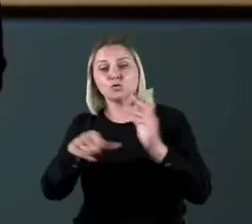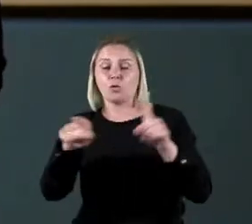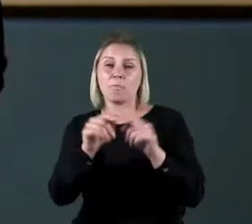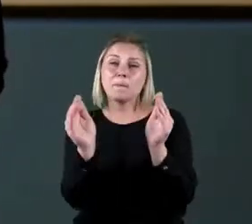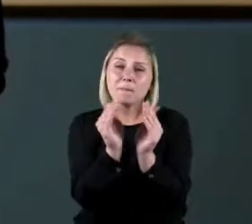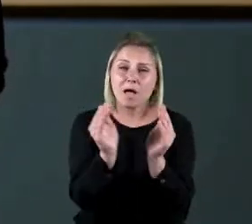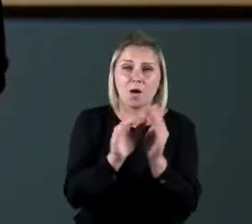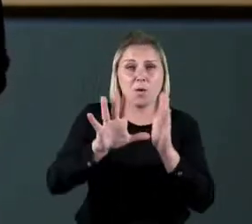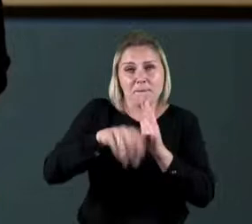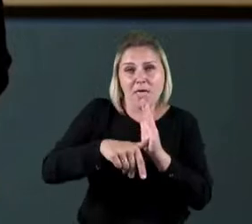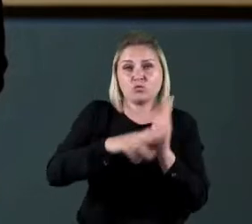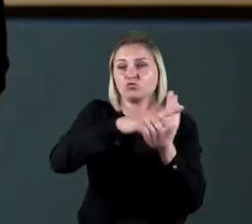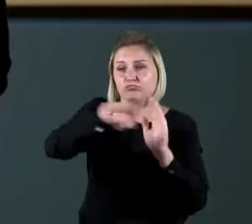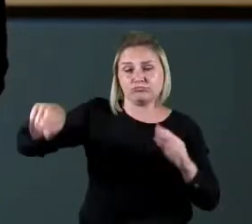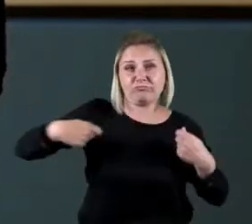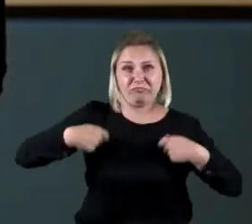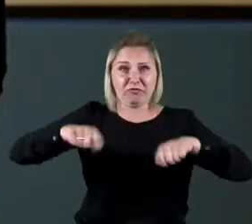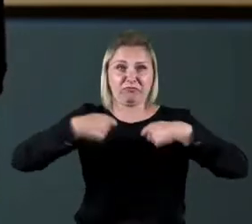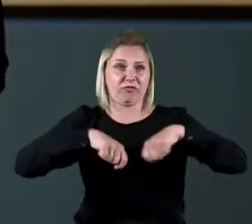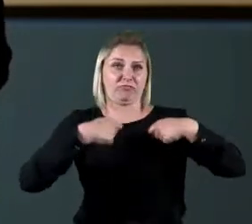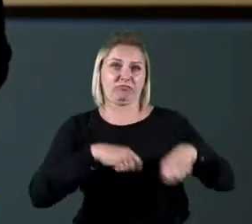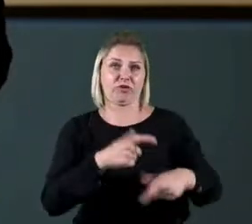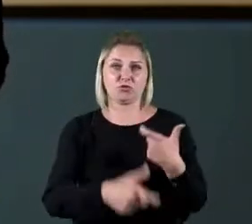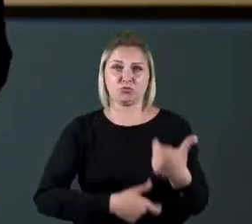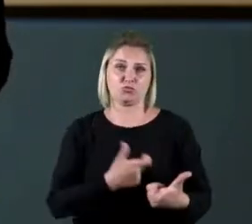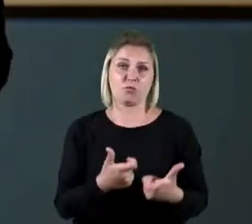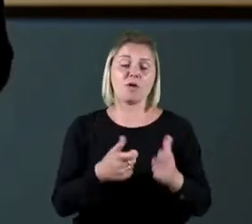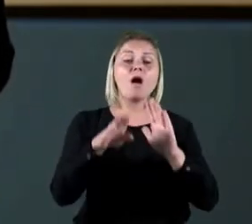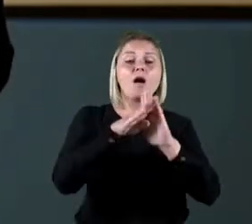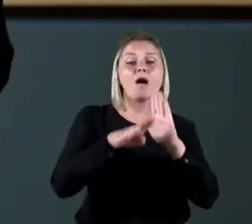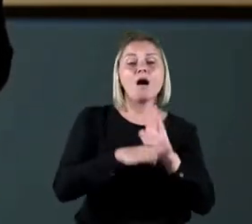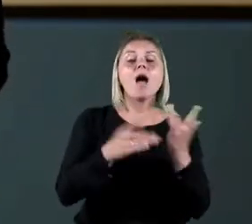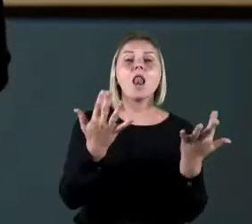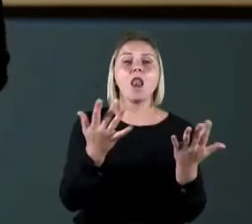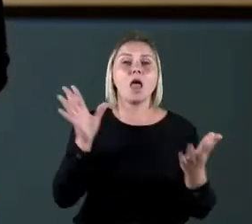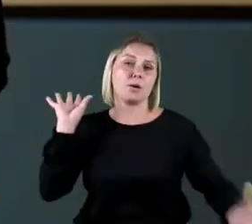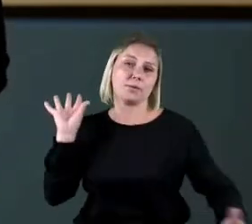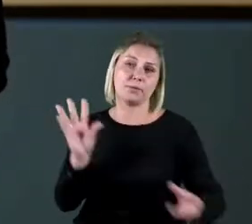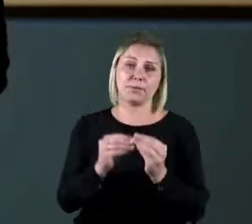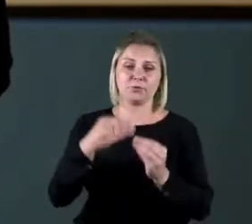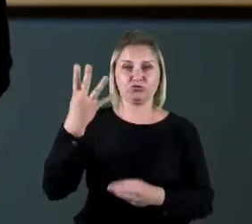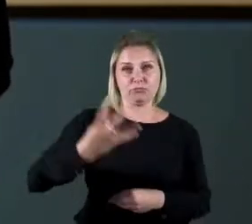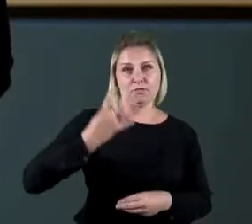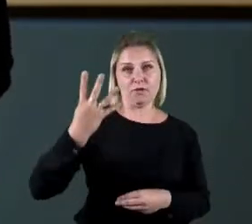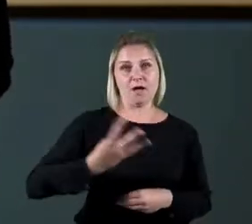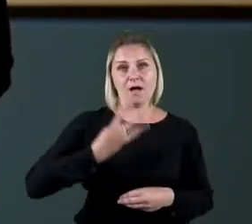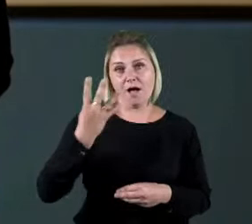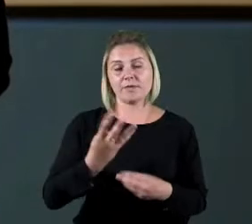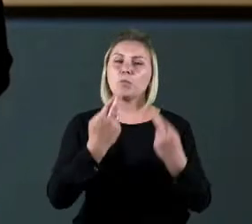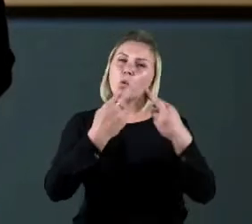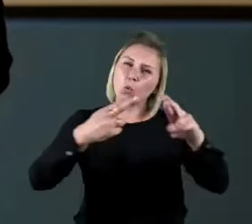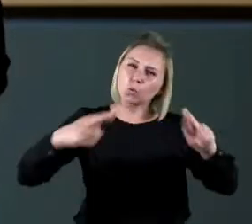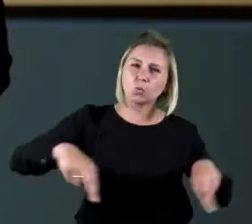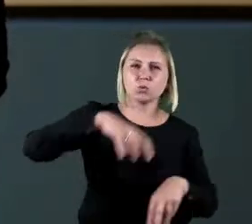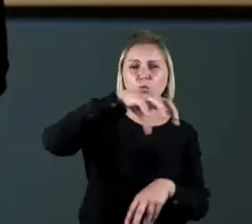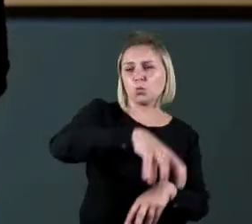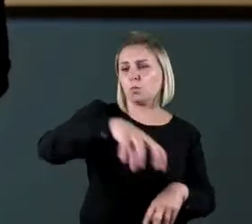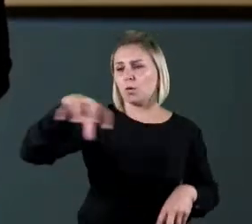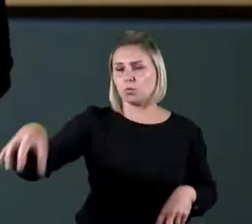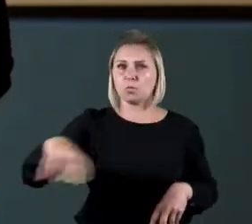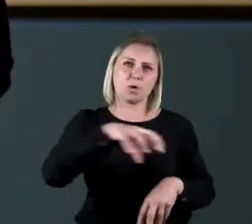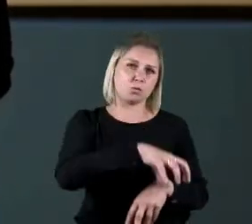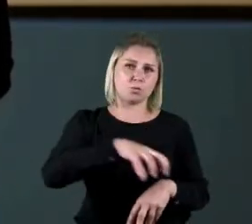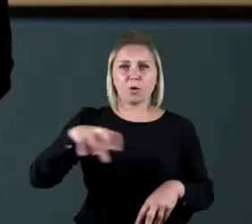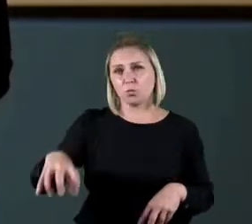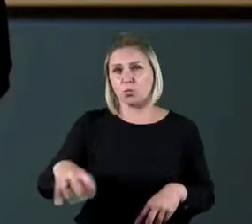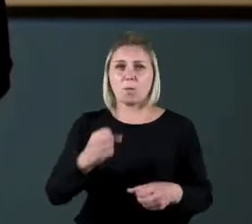this agenda has been going on for 4 years now. We've undergone different working groups with more than